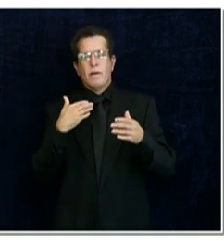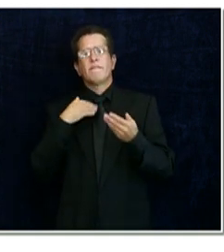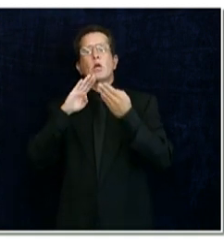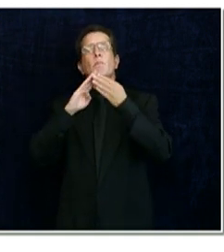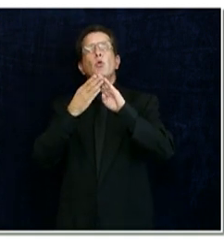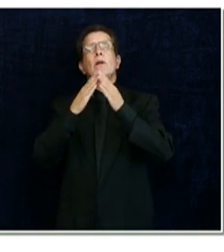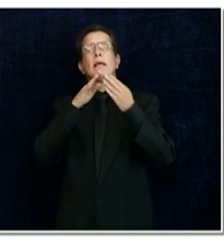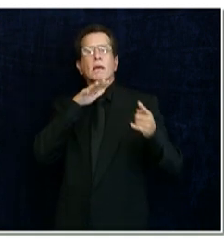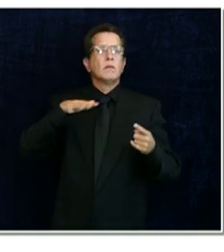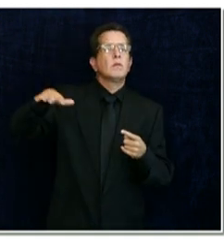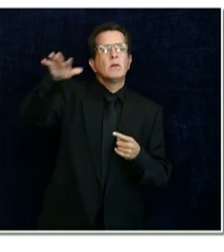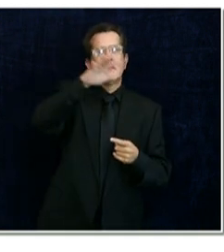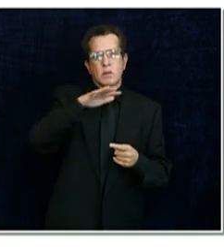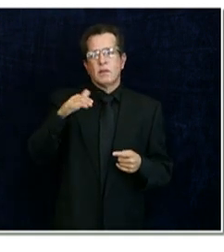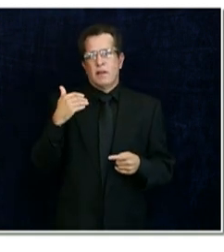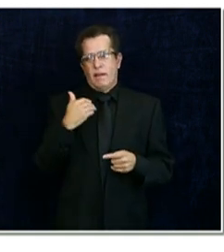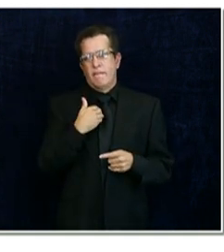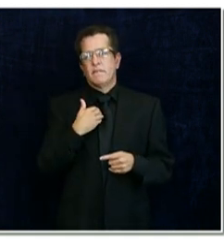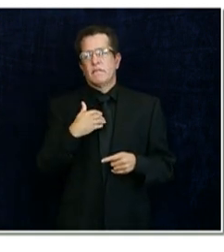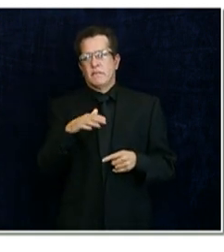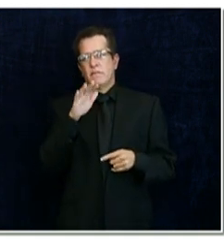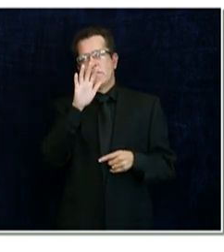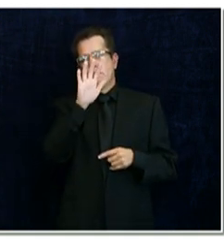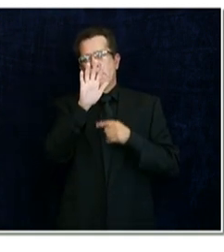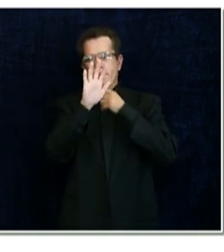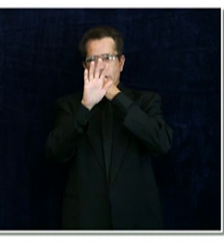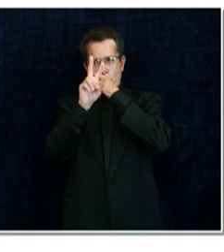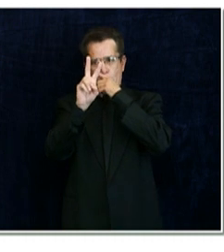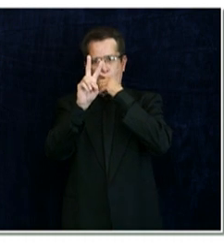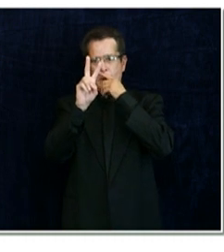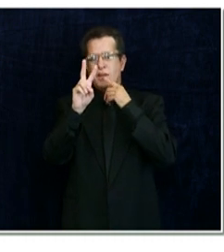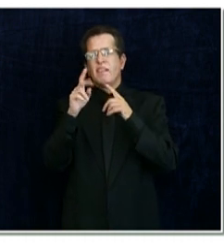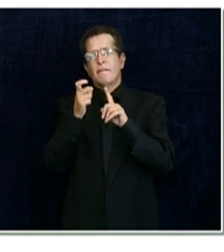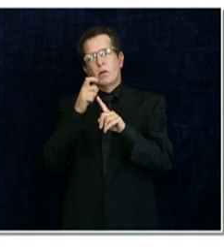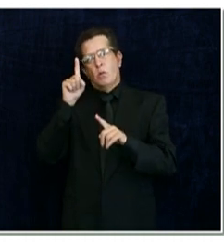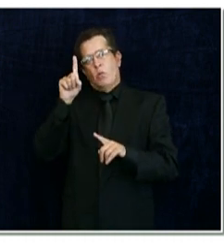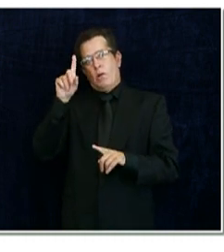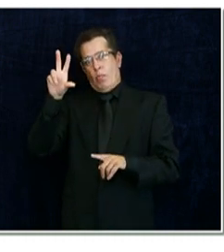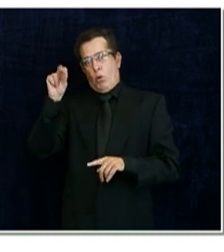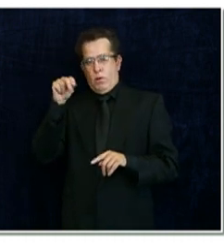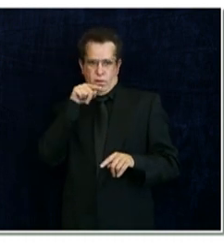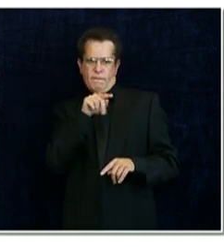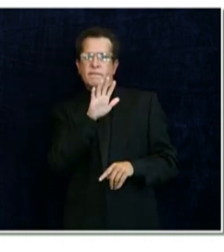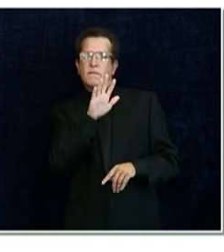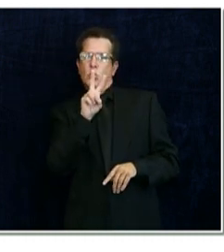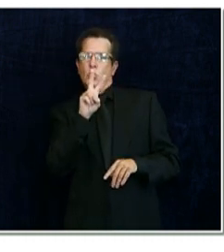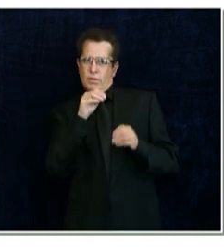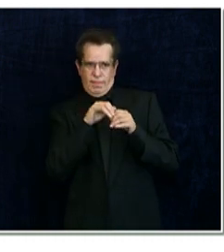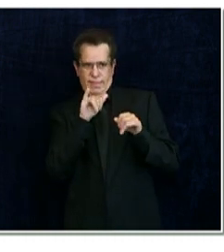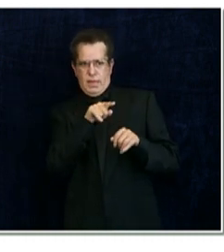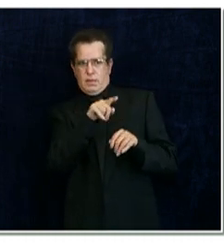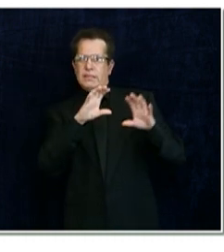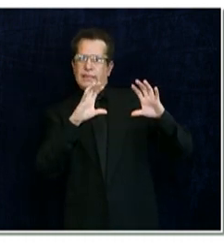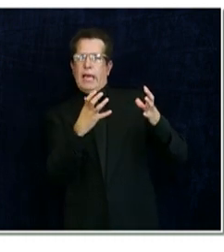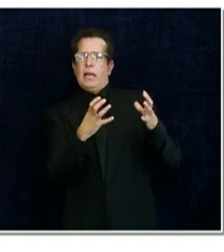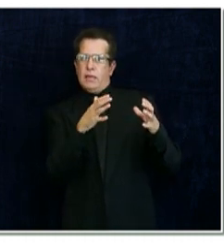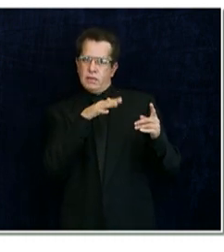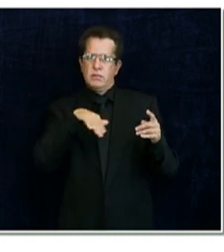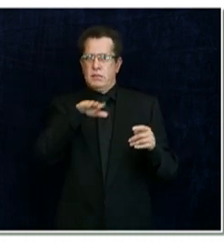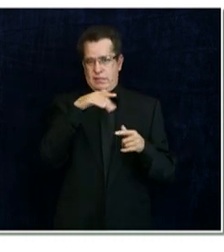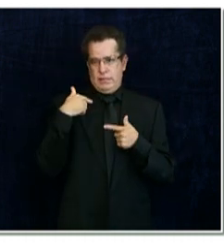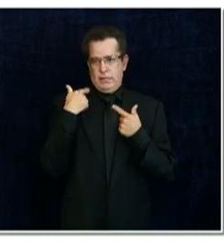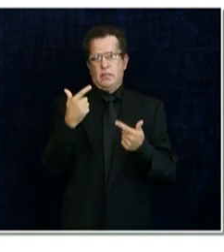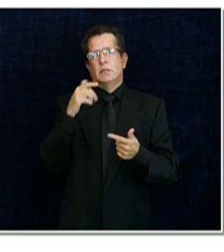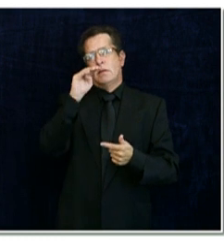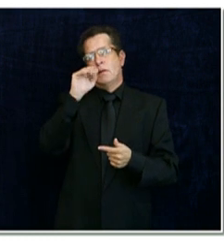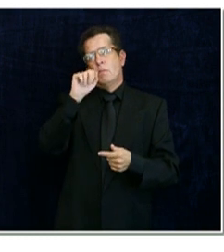have 67 or 52 of the 130 active outbreaks in this setting. Since March, the